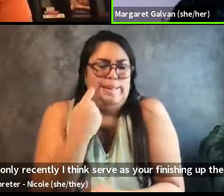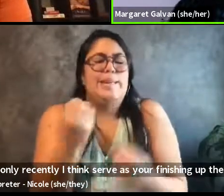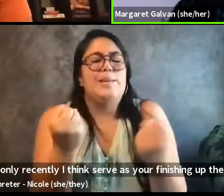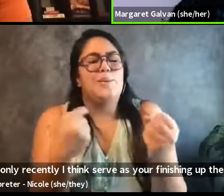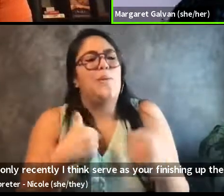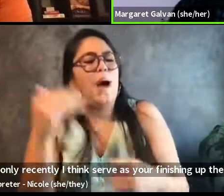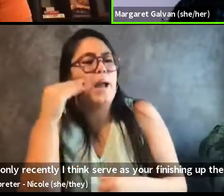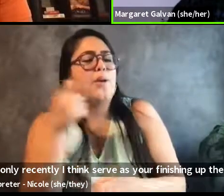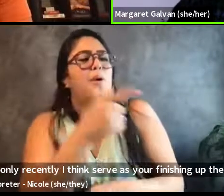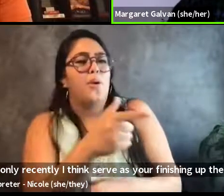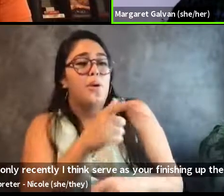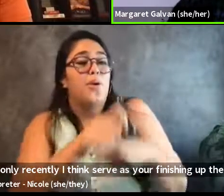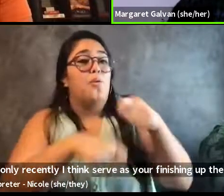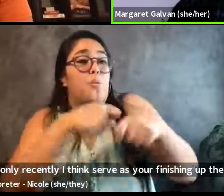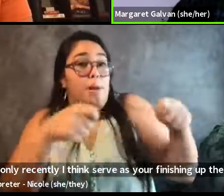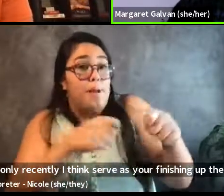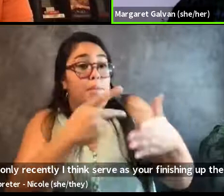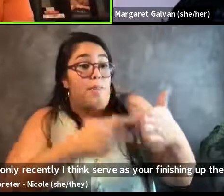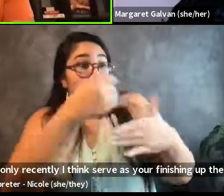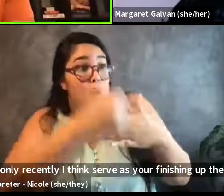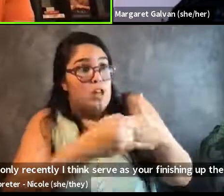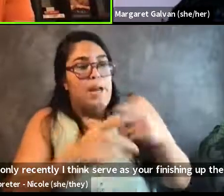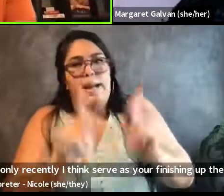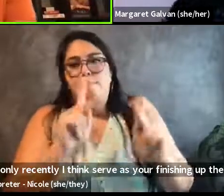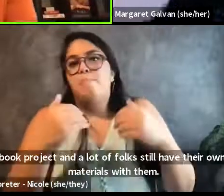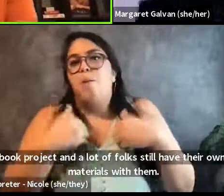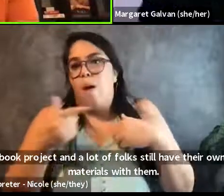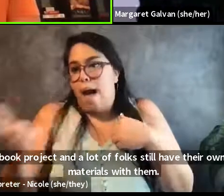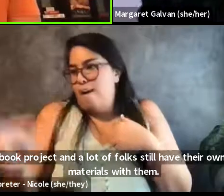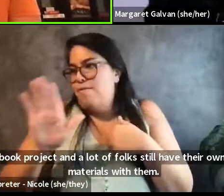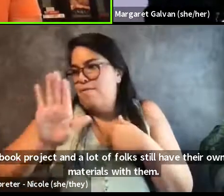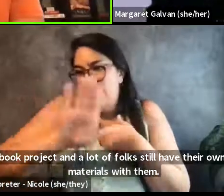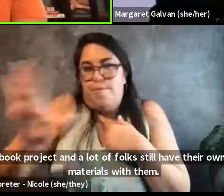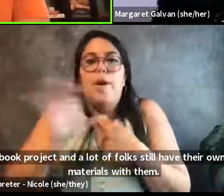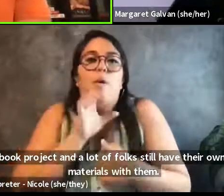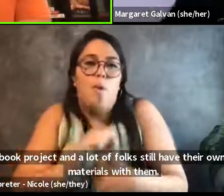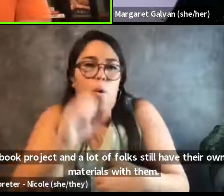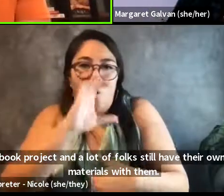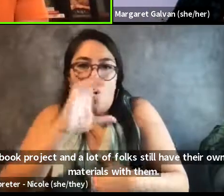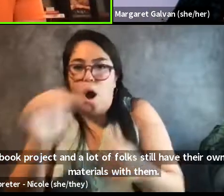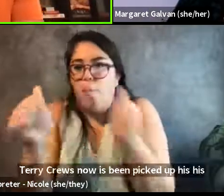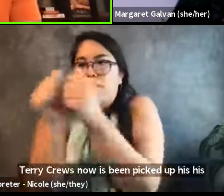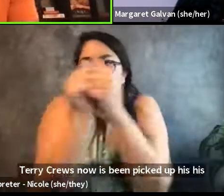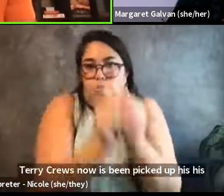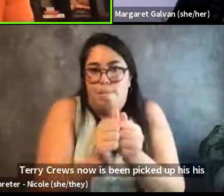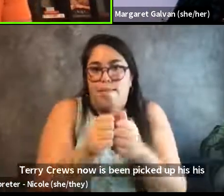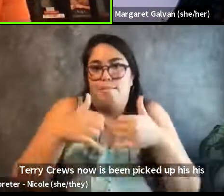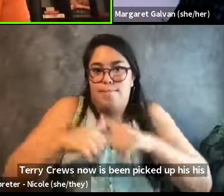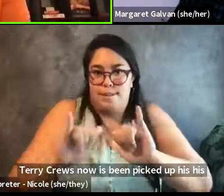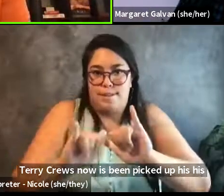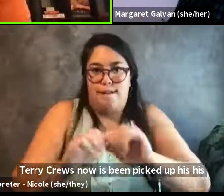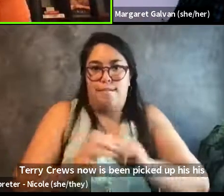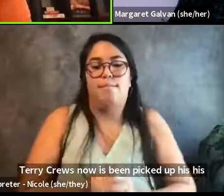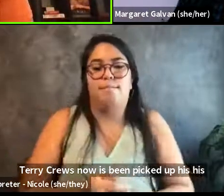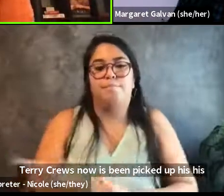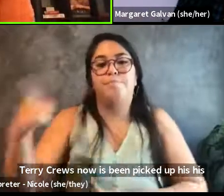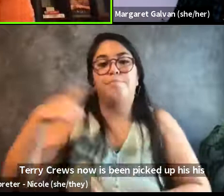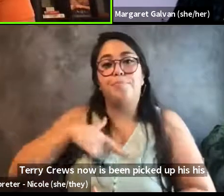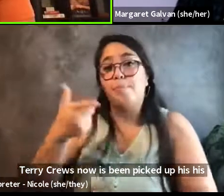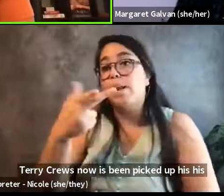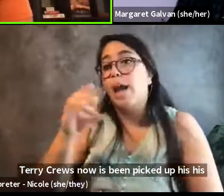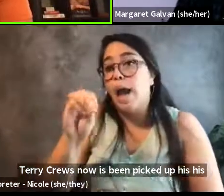their own materials with them. Howard, Howard Cruz now has been picked up, his, his papers were picked up by the, um, Columbia,